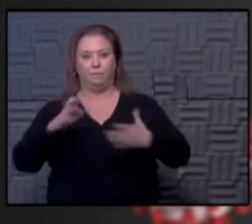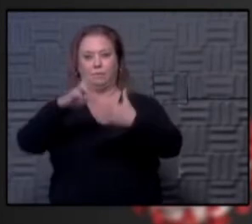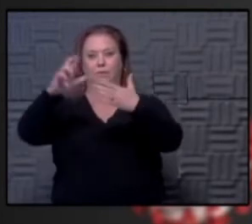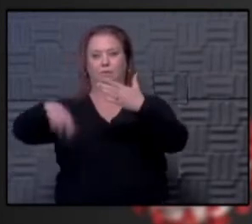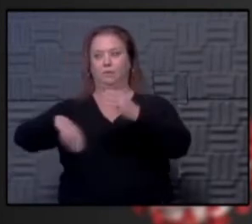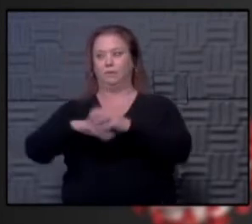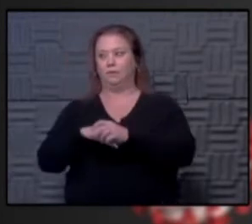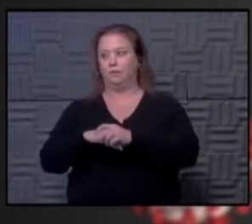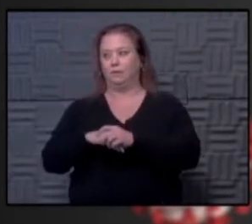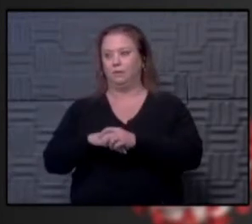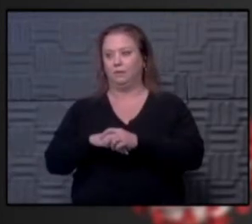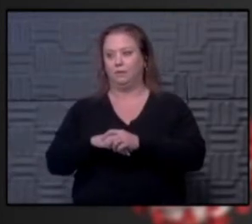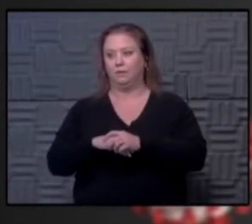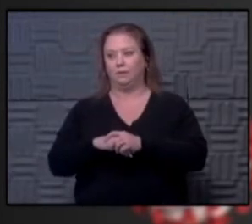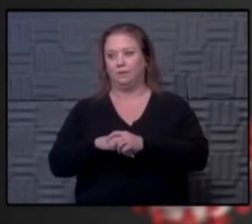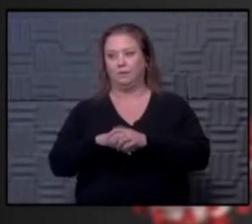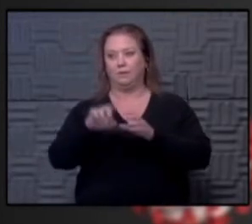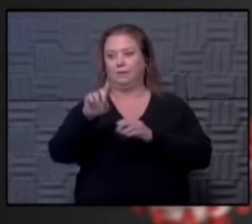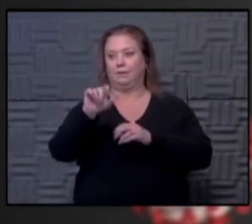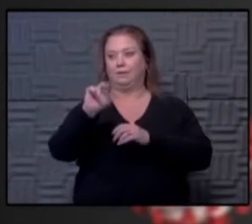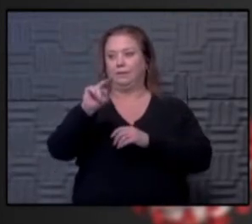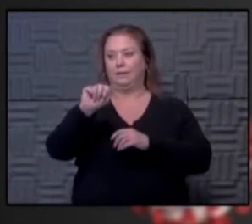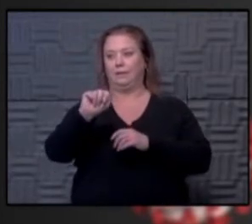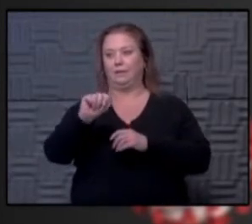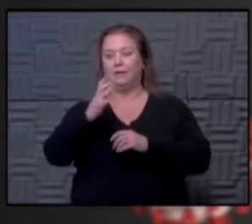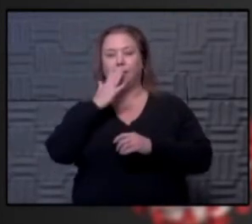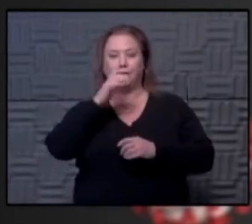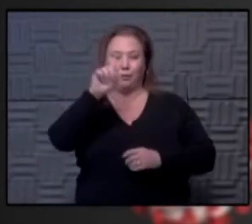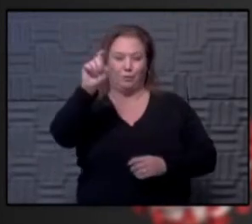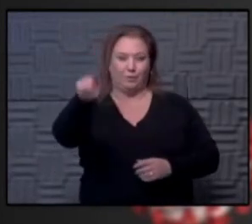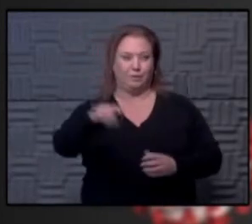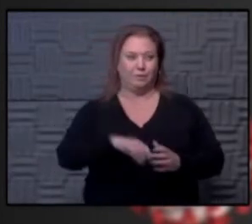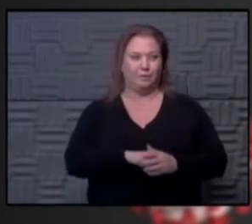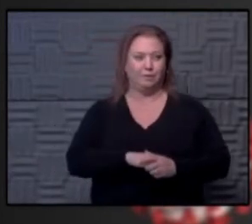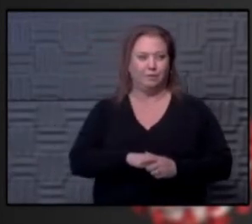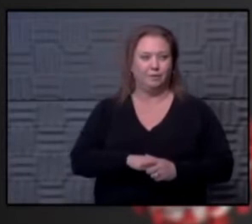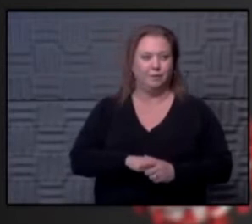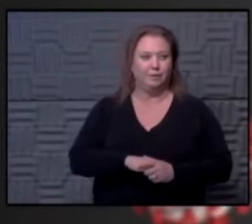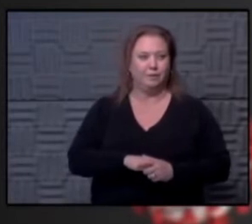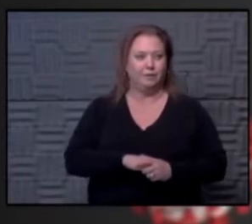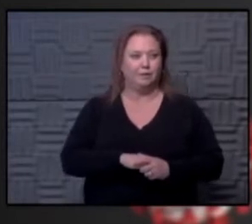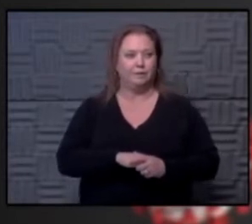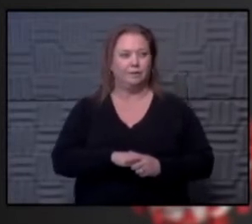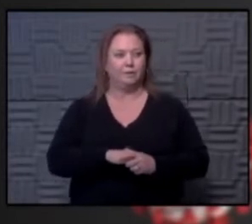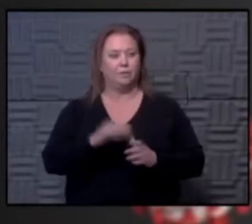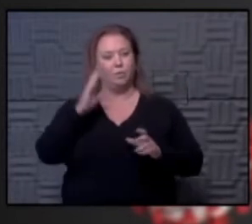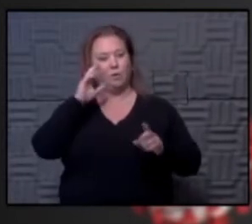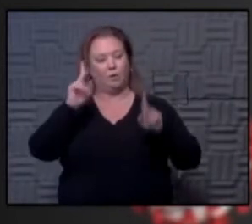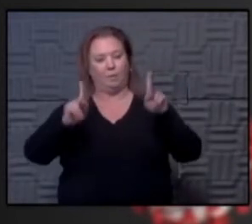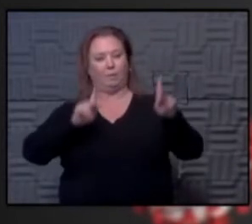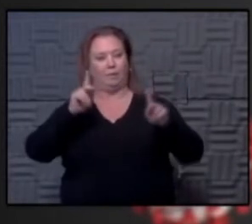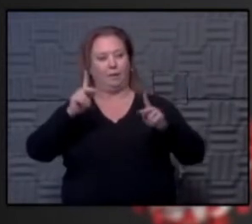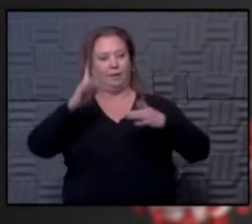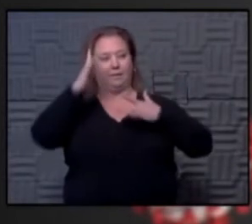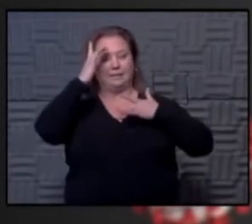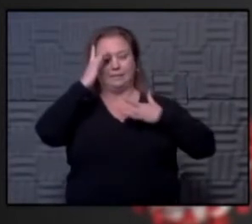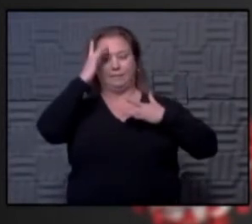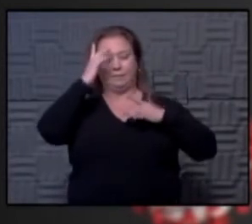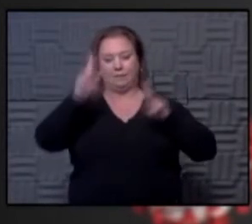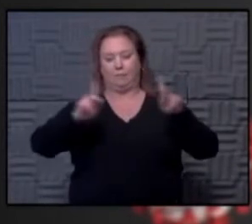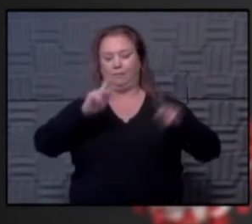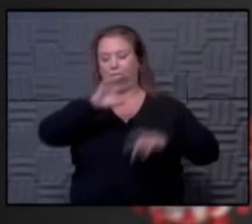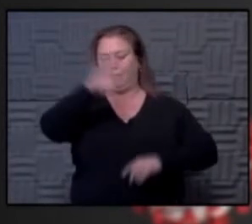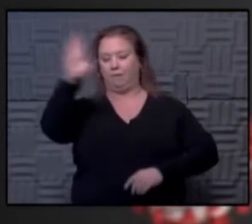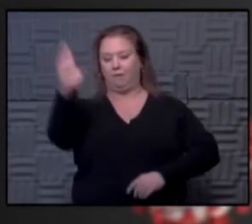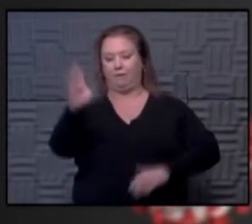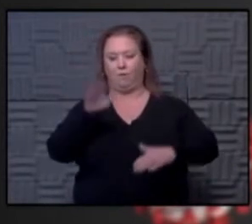outcomes? Dana, you can start. That's a real good question. We know that people can have symptoms, even people who never had to